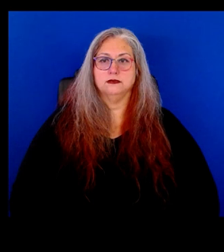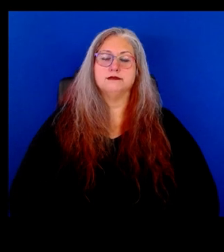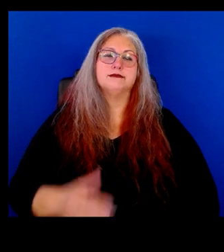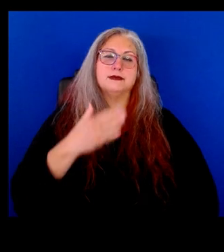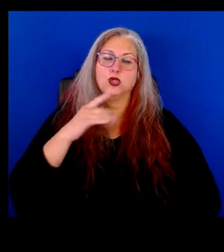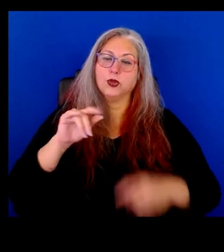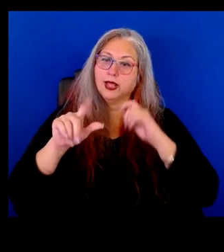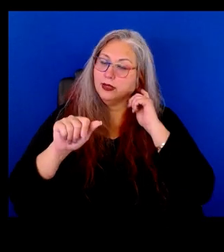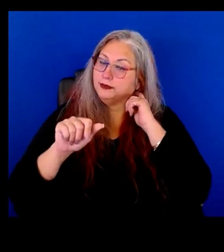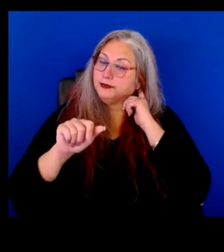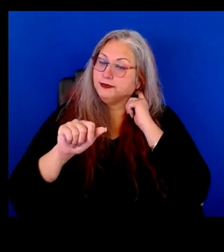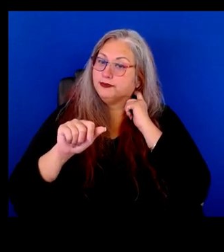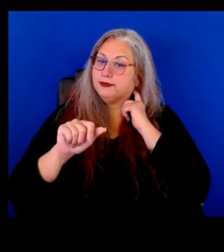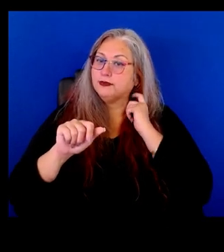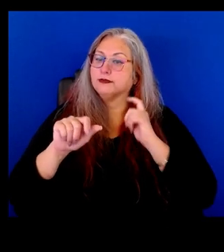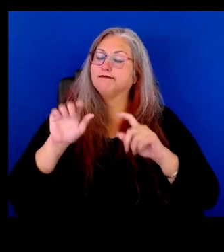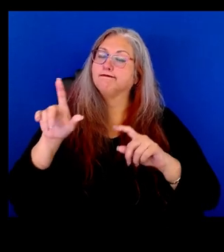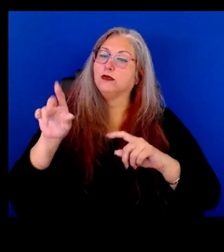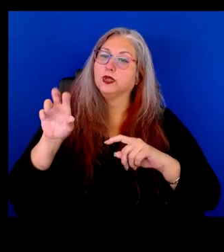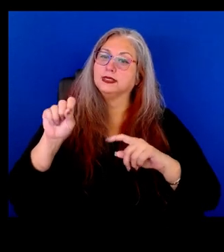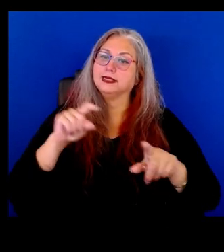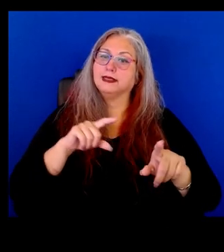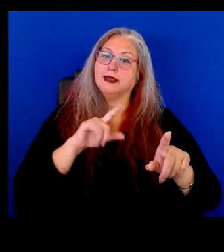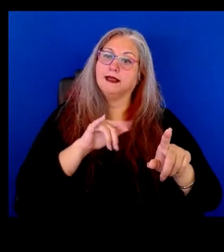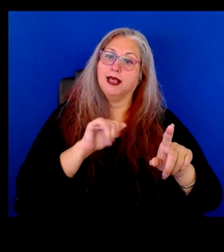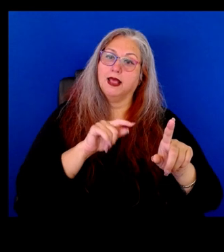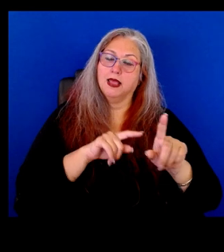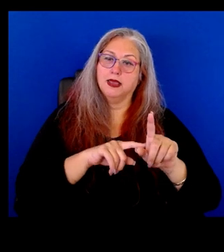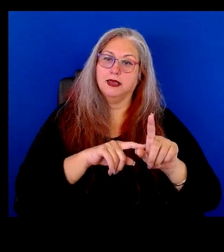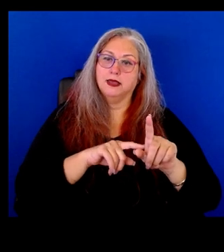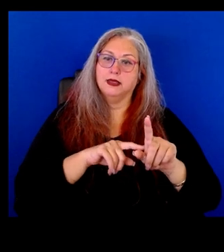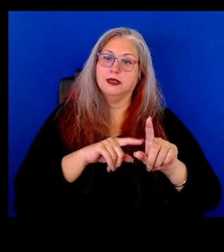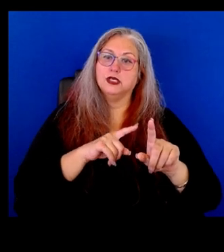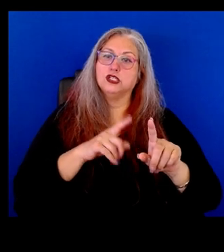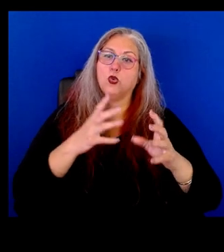Thank you, Leila. Lourdes, Leila